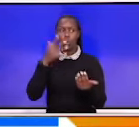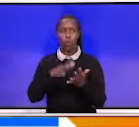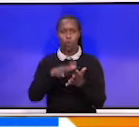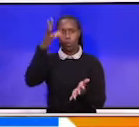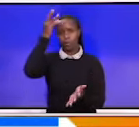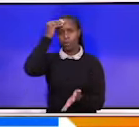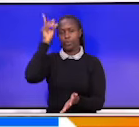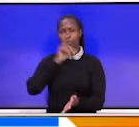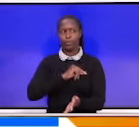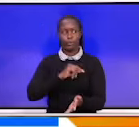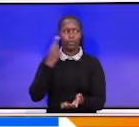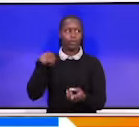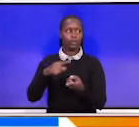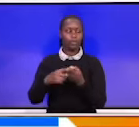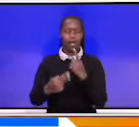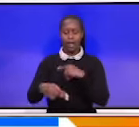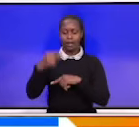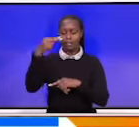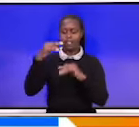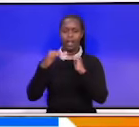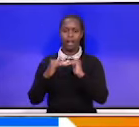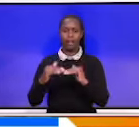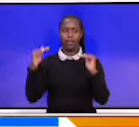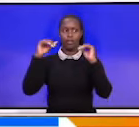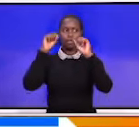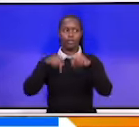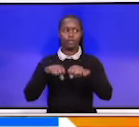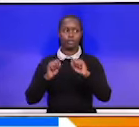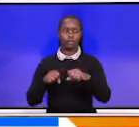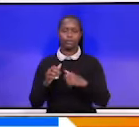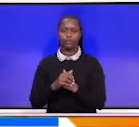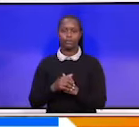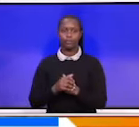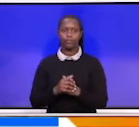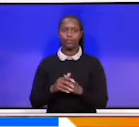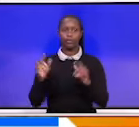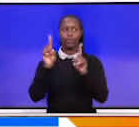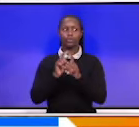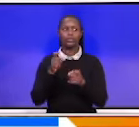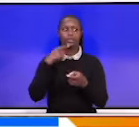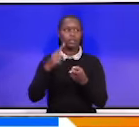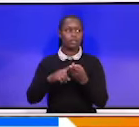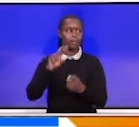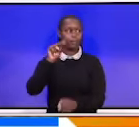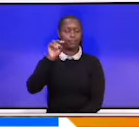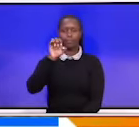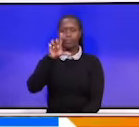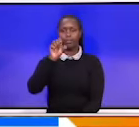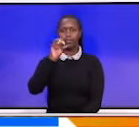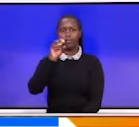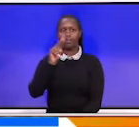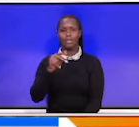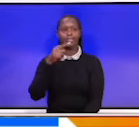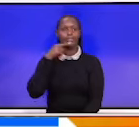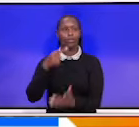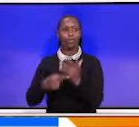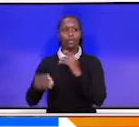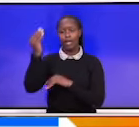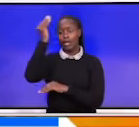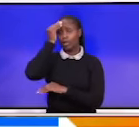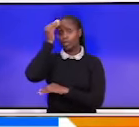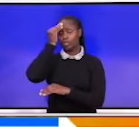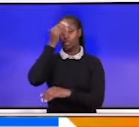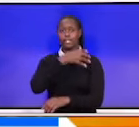the highest level possible. And I want to quote Nelson Mandela, who said education is the